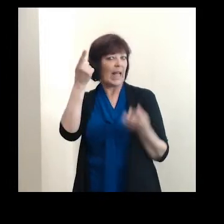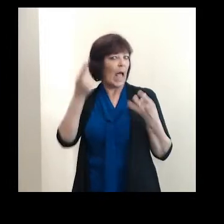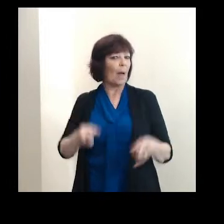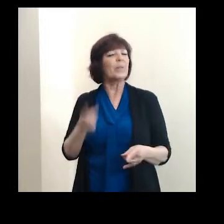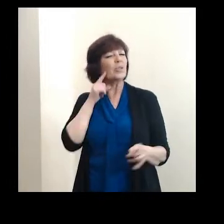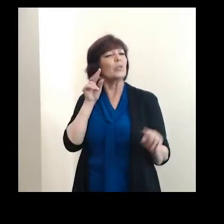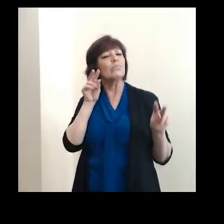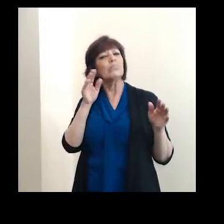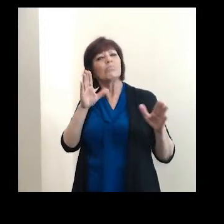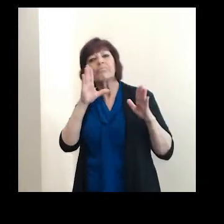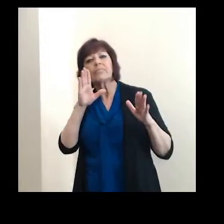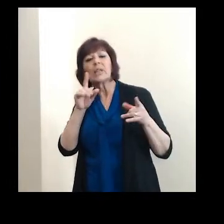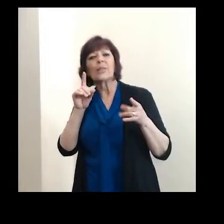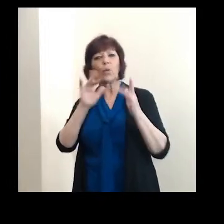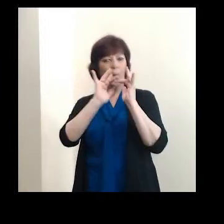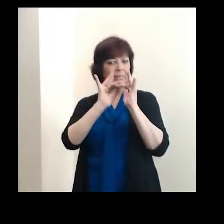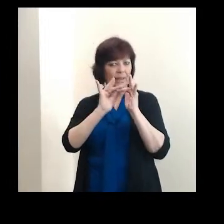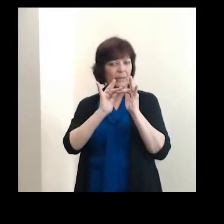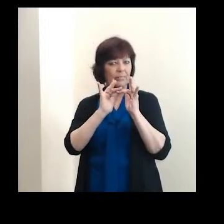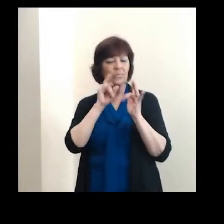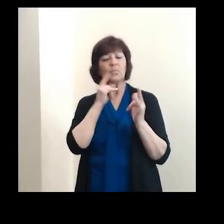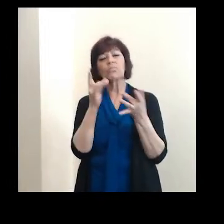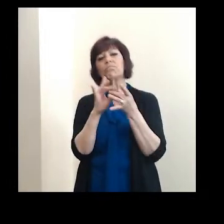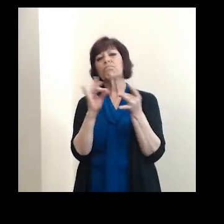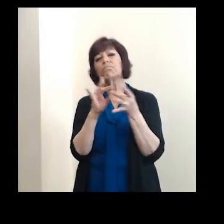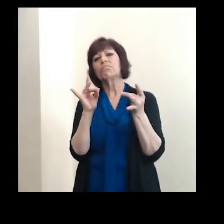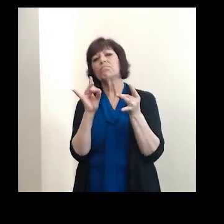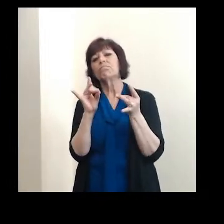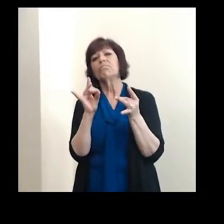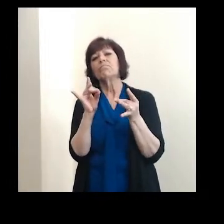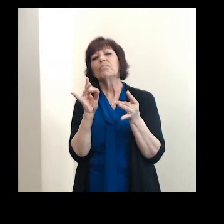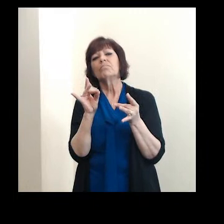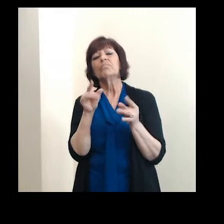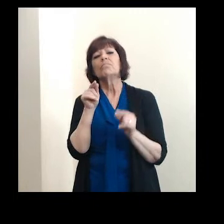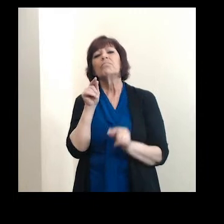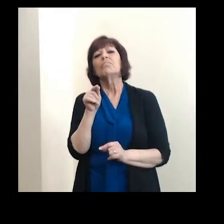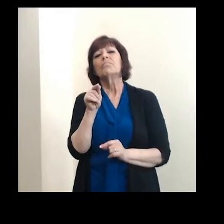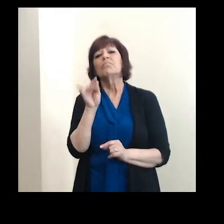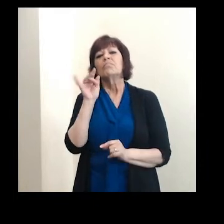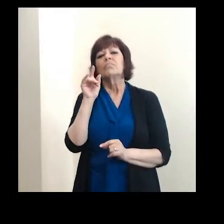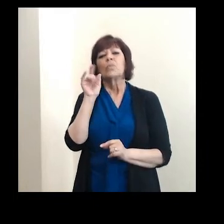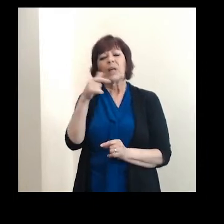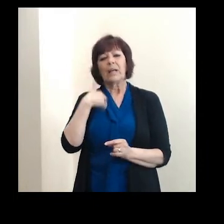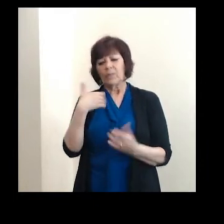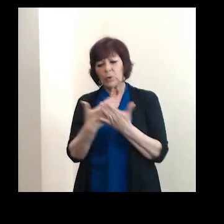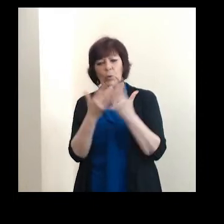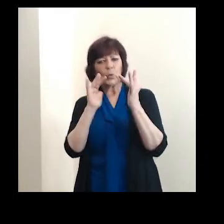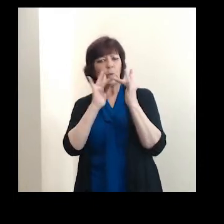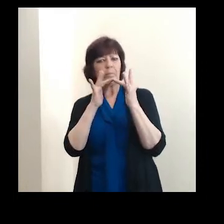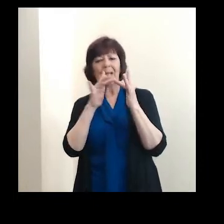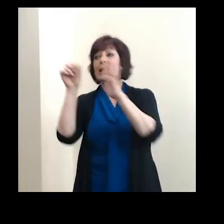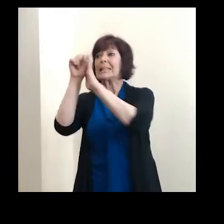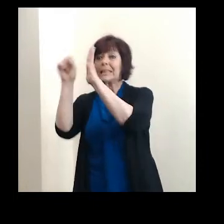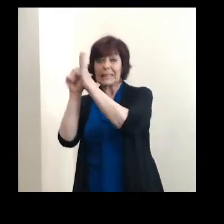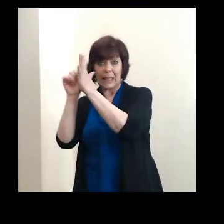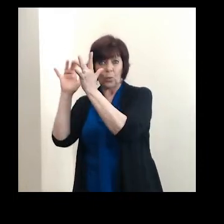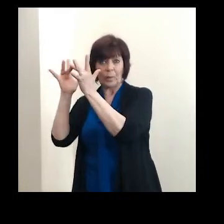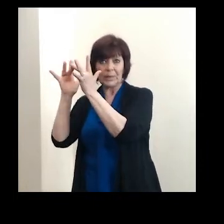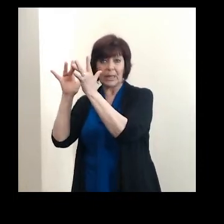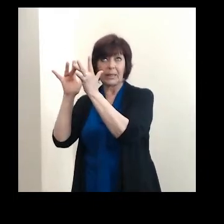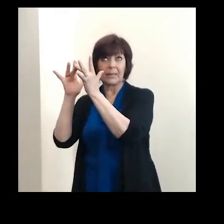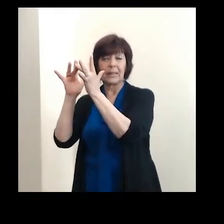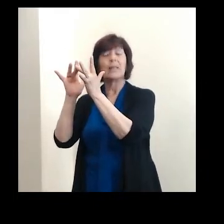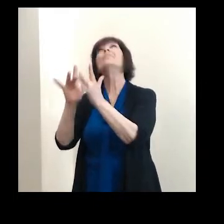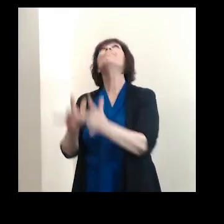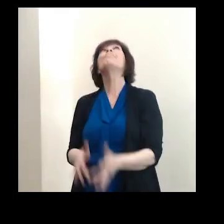So keep an eye on our site, and as we'll talk about very soon, that'll be opened, and the state sites. We had